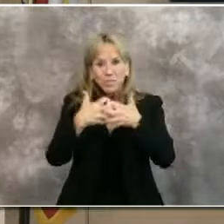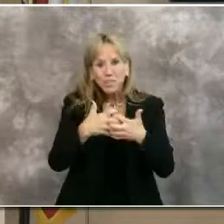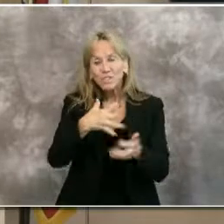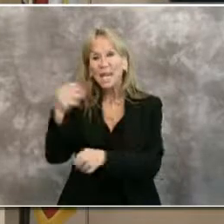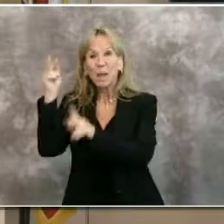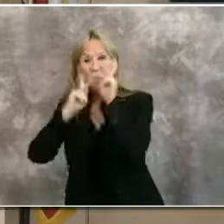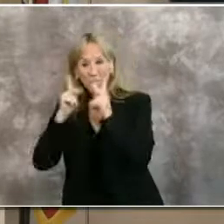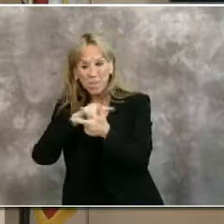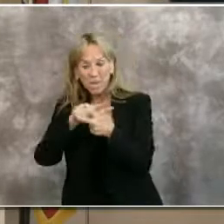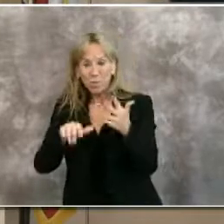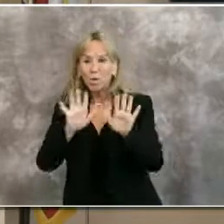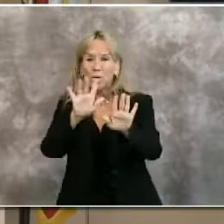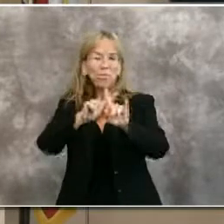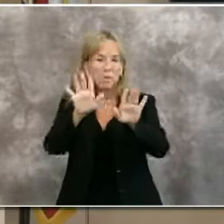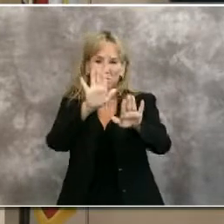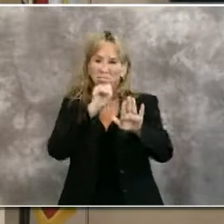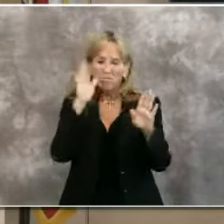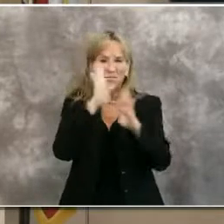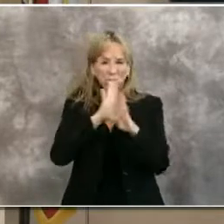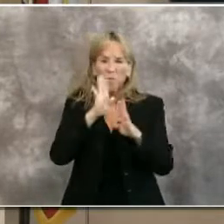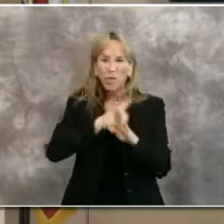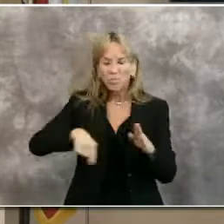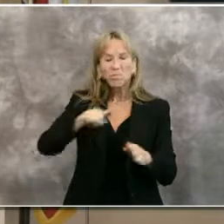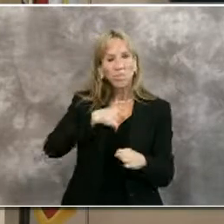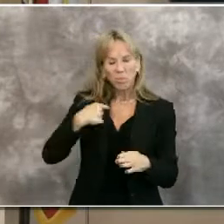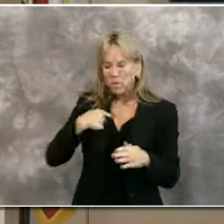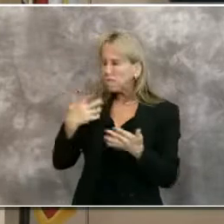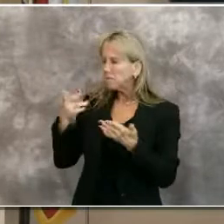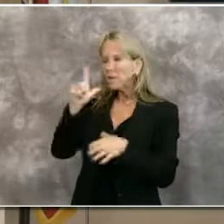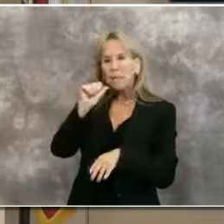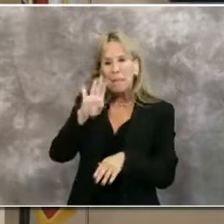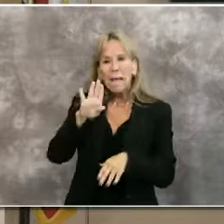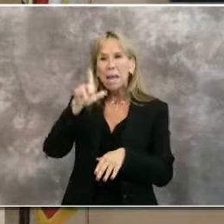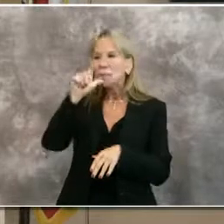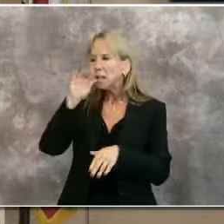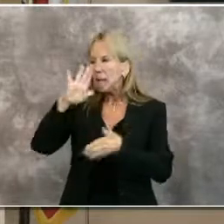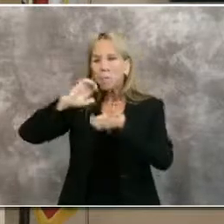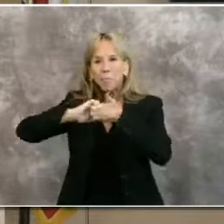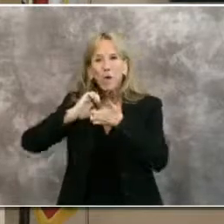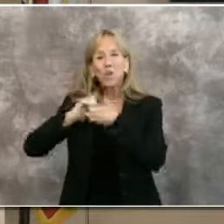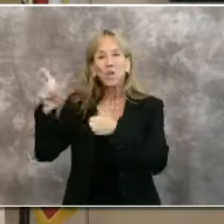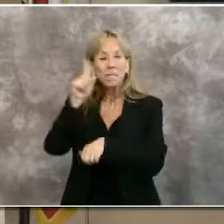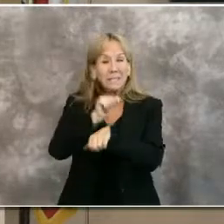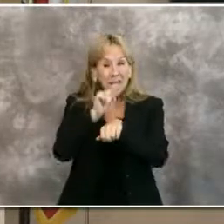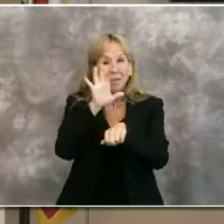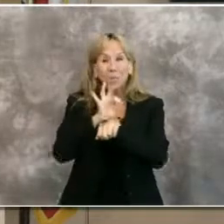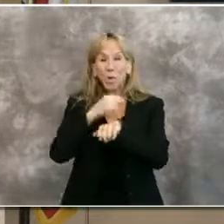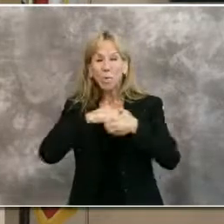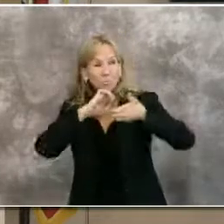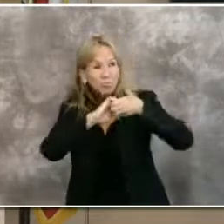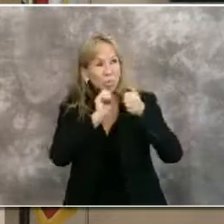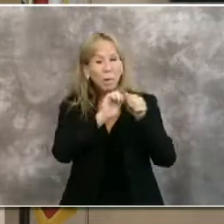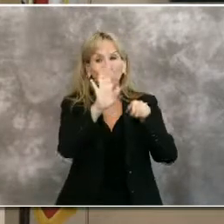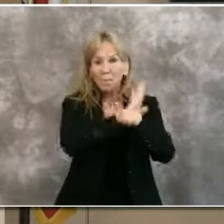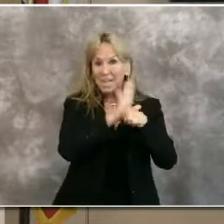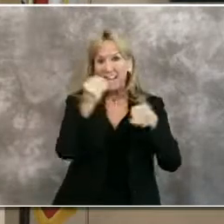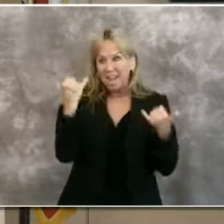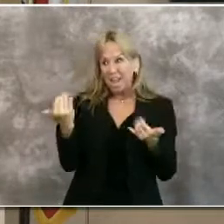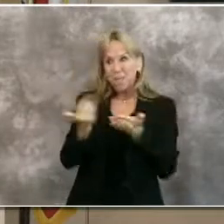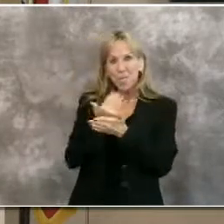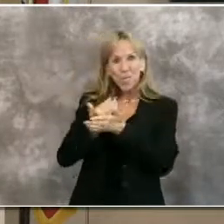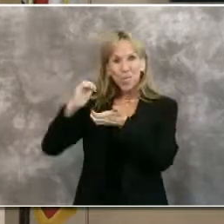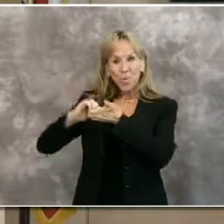county lab, our hospital partners, our lab testing task force is working together with our commercial labs and now our new partner with